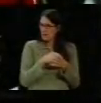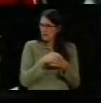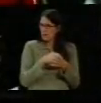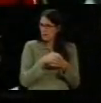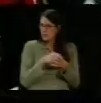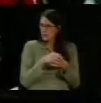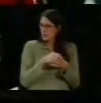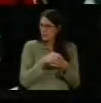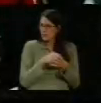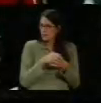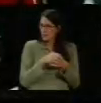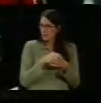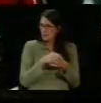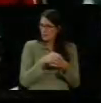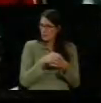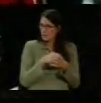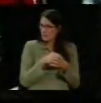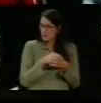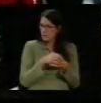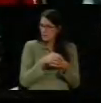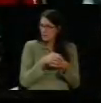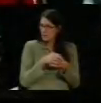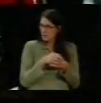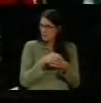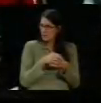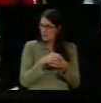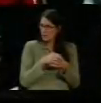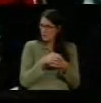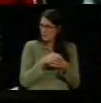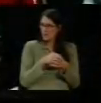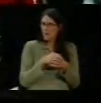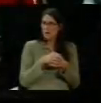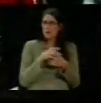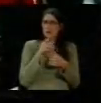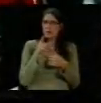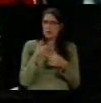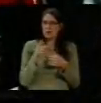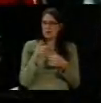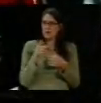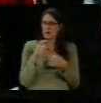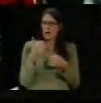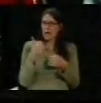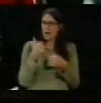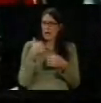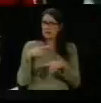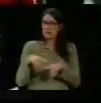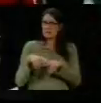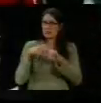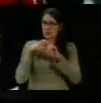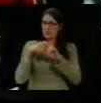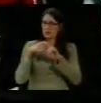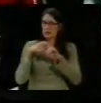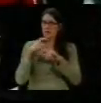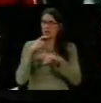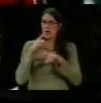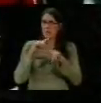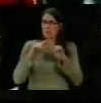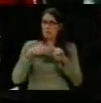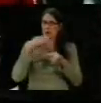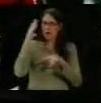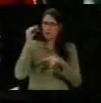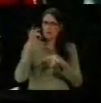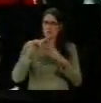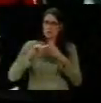pushed his motion for injunctive relief, my experience has been that if